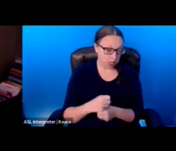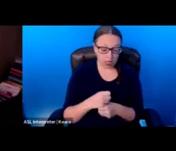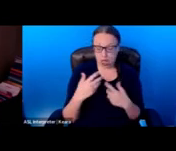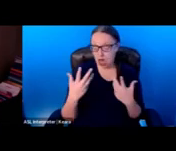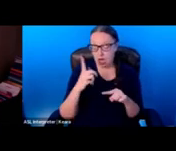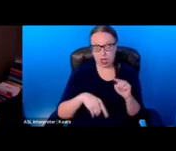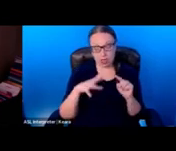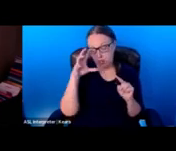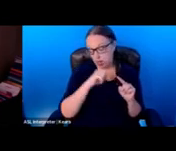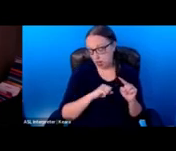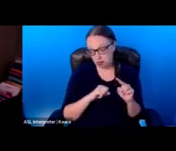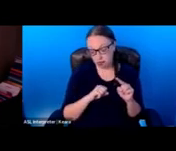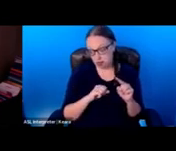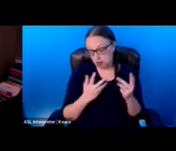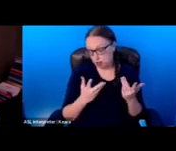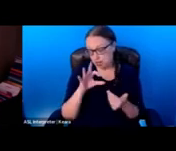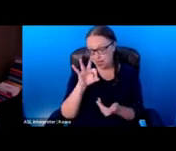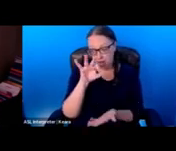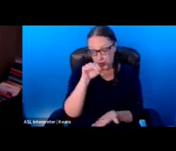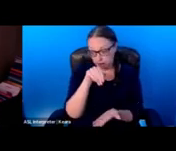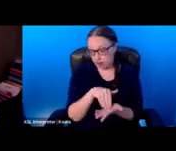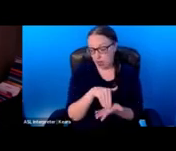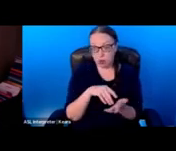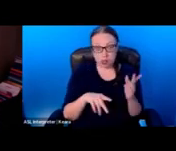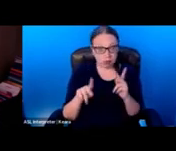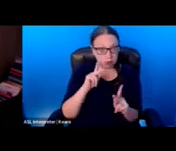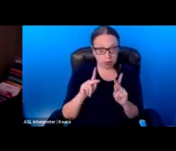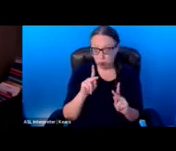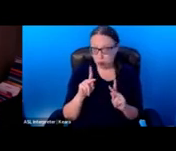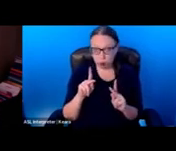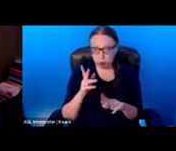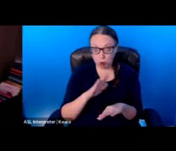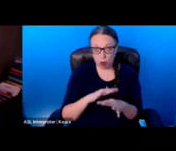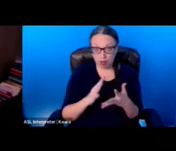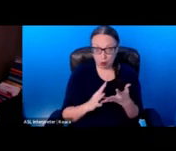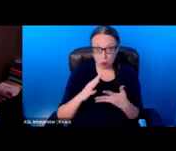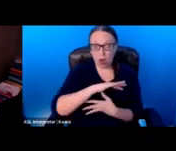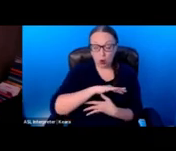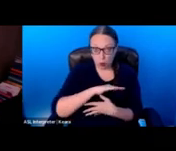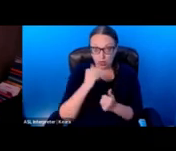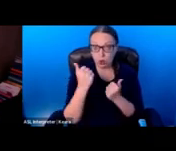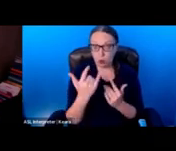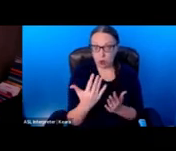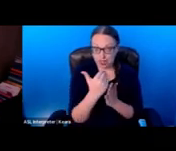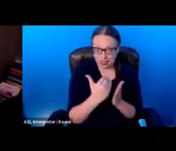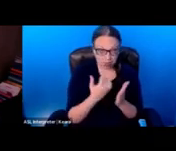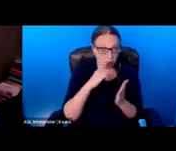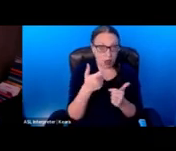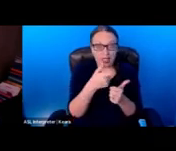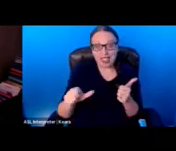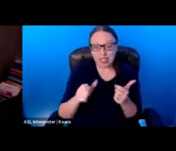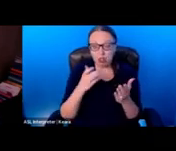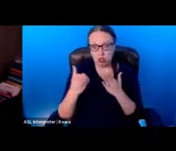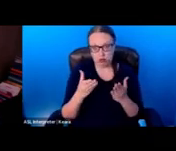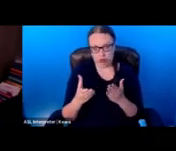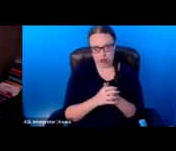number. I think there was like 9,000 people on the priority waiting list at that time for any services. And